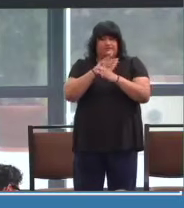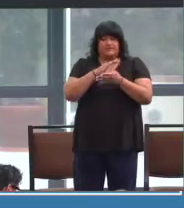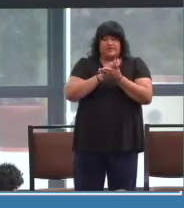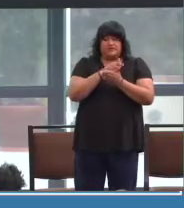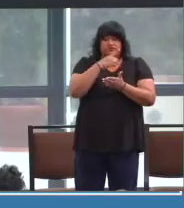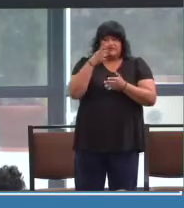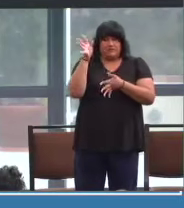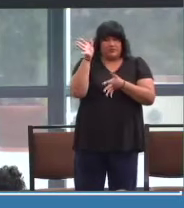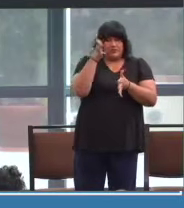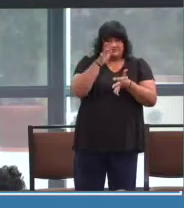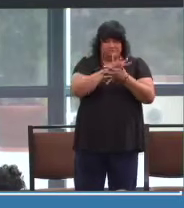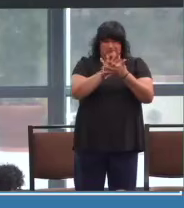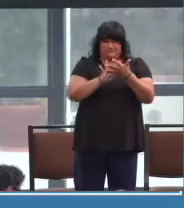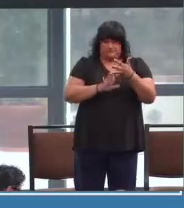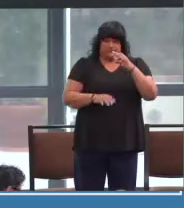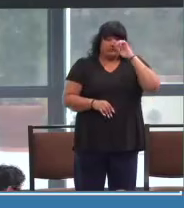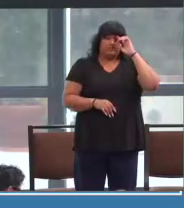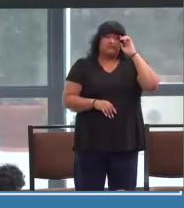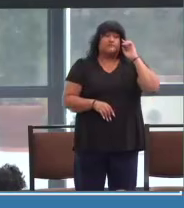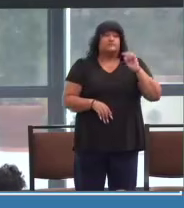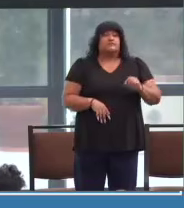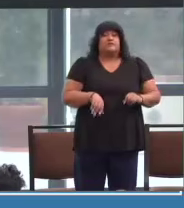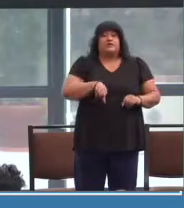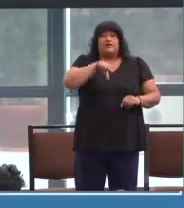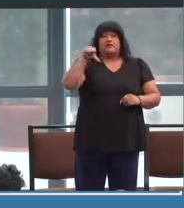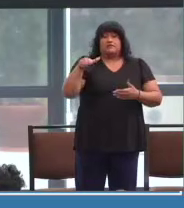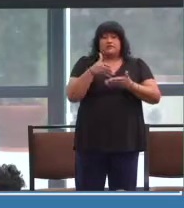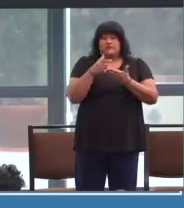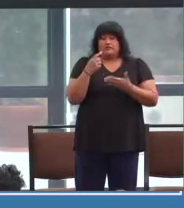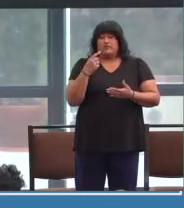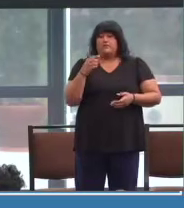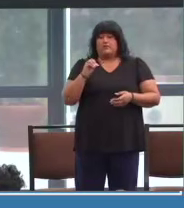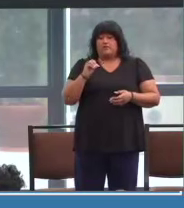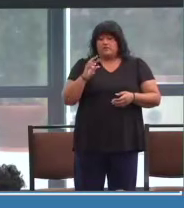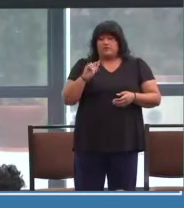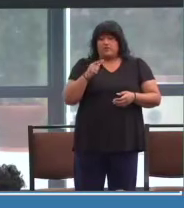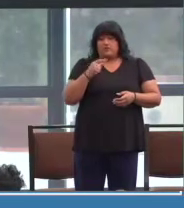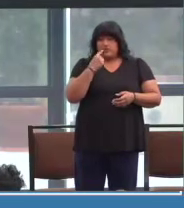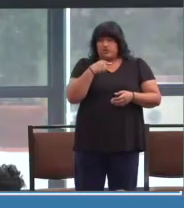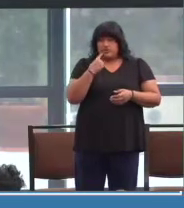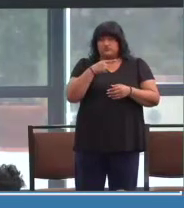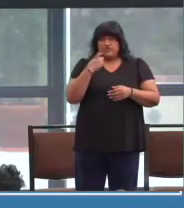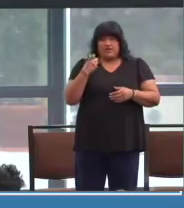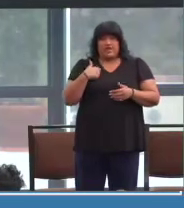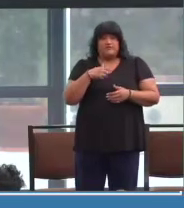that. So the other thing for oral dryness, there's sugar-free gum that we ask patients to use. We